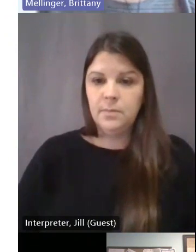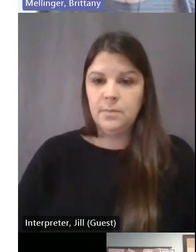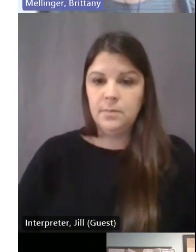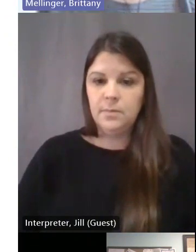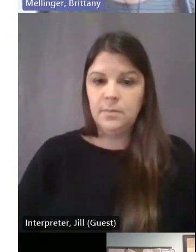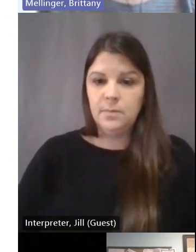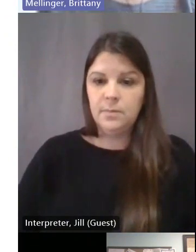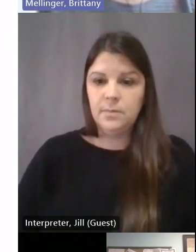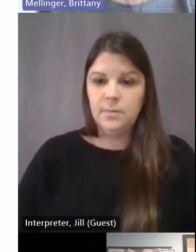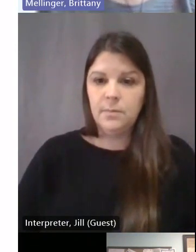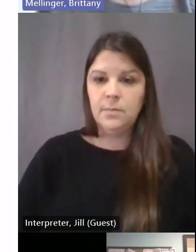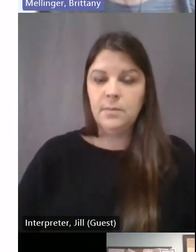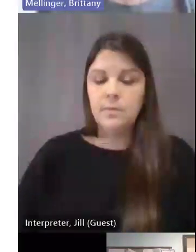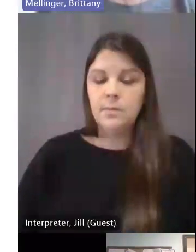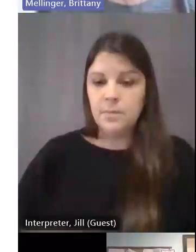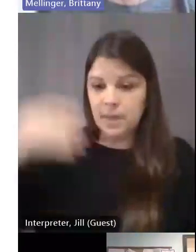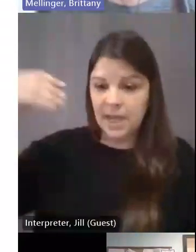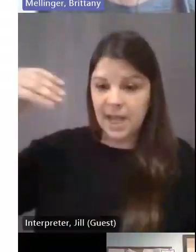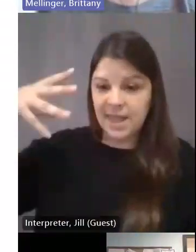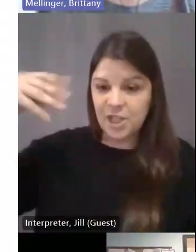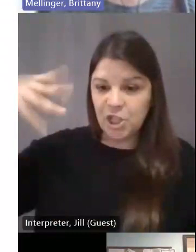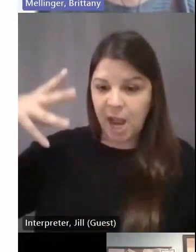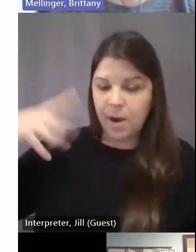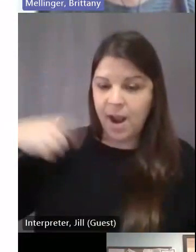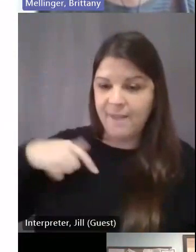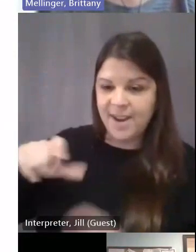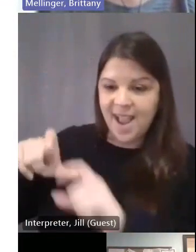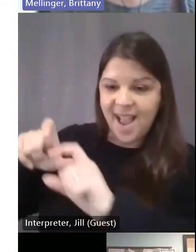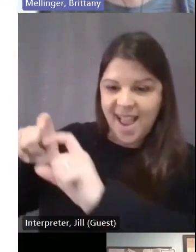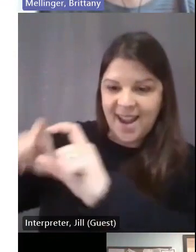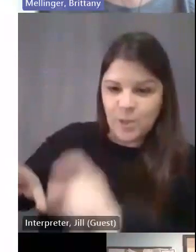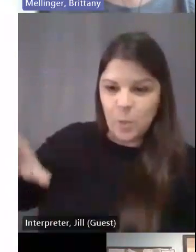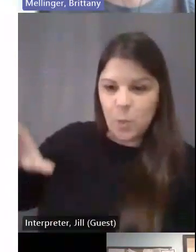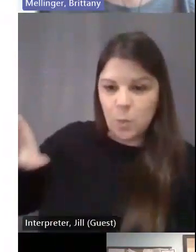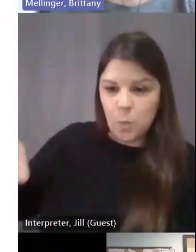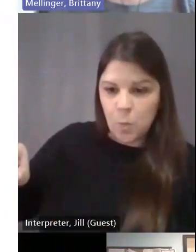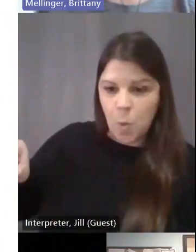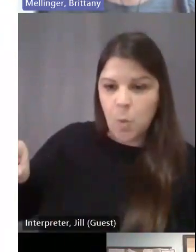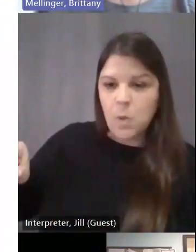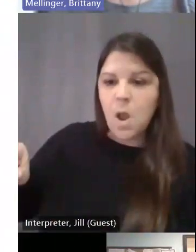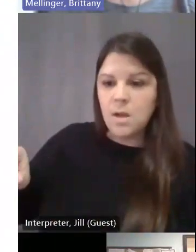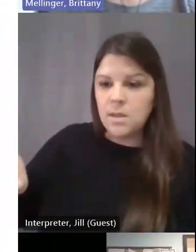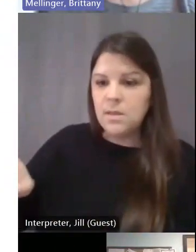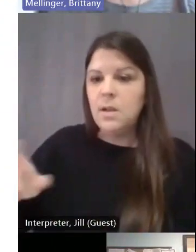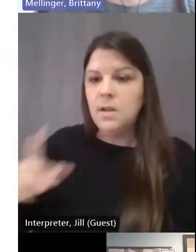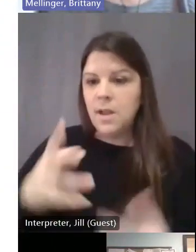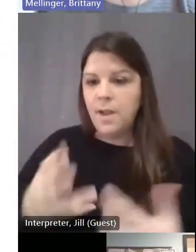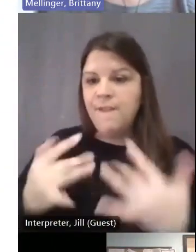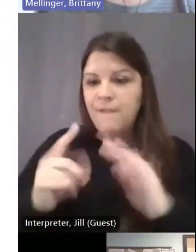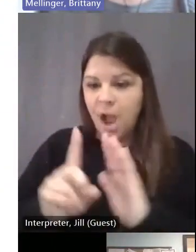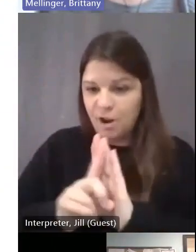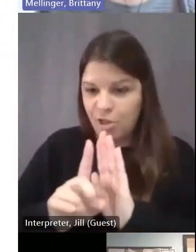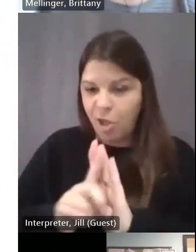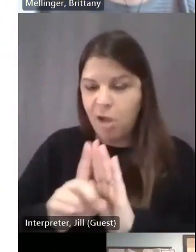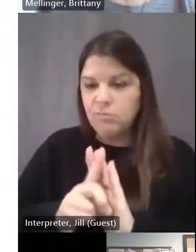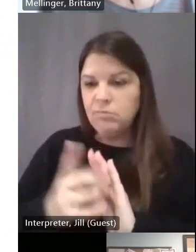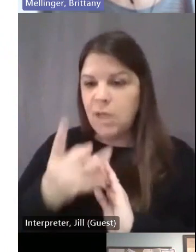Right, the handle in the shower, lighted fire alarm, absolutely great modification examples. It really runs the